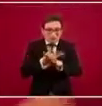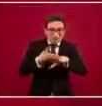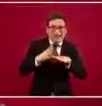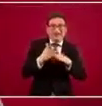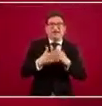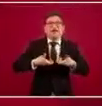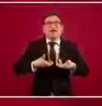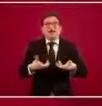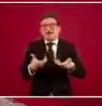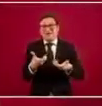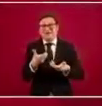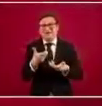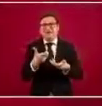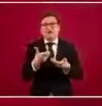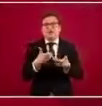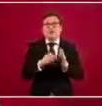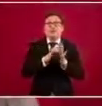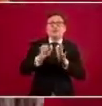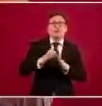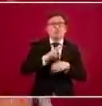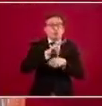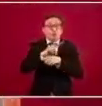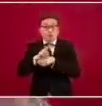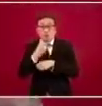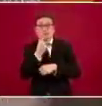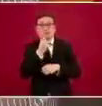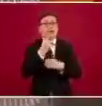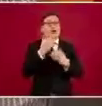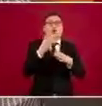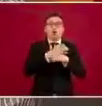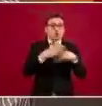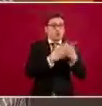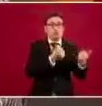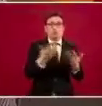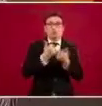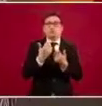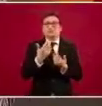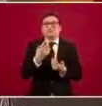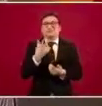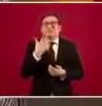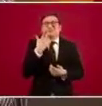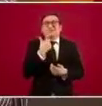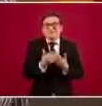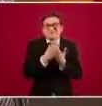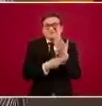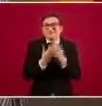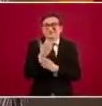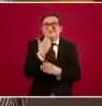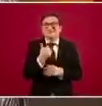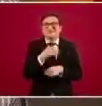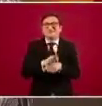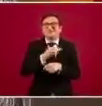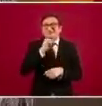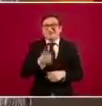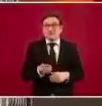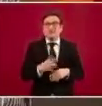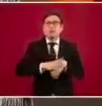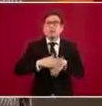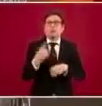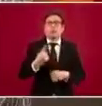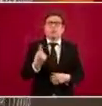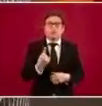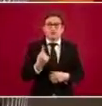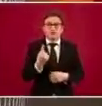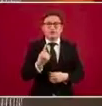very effective in that way. Also, wearing gloves is senseless. It